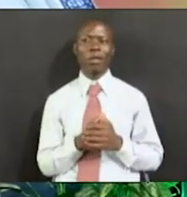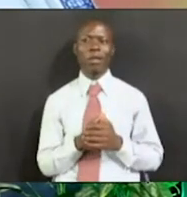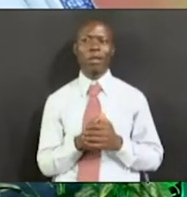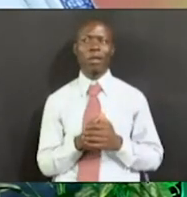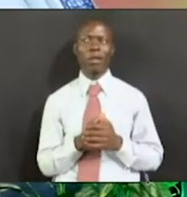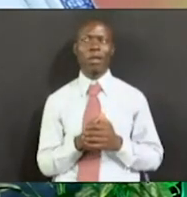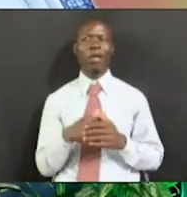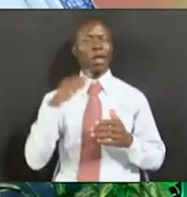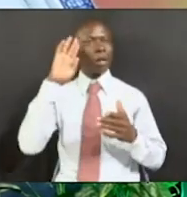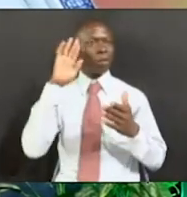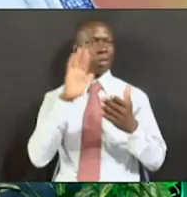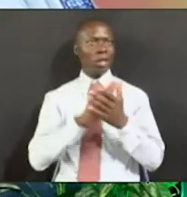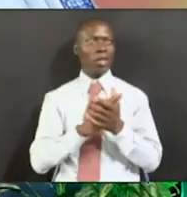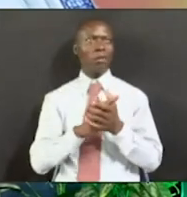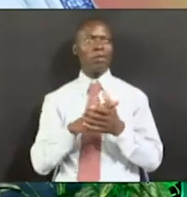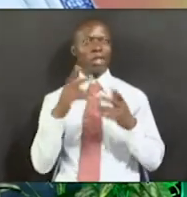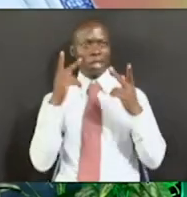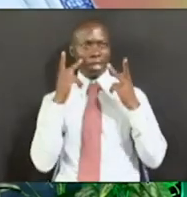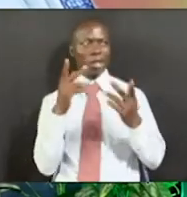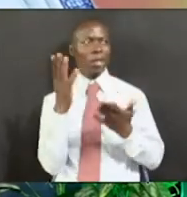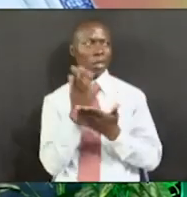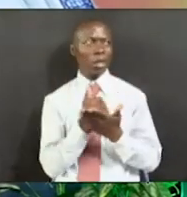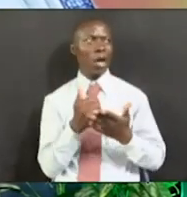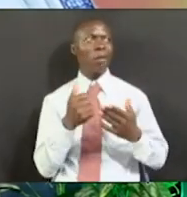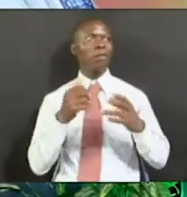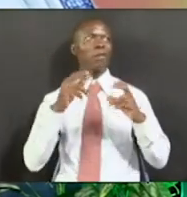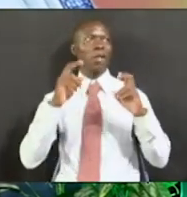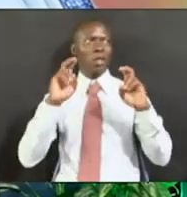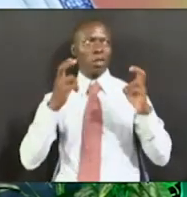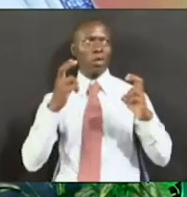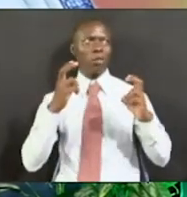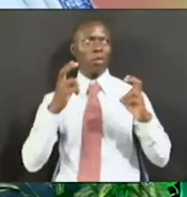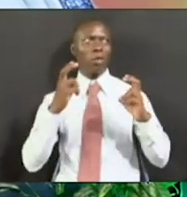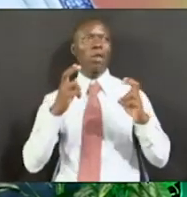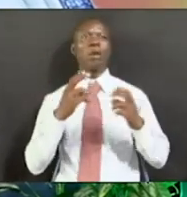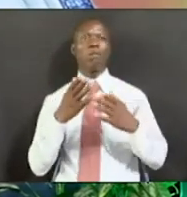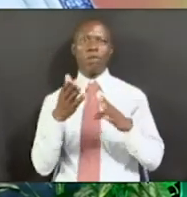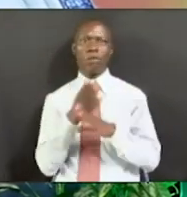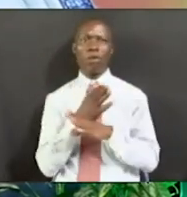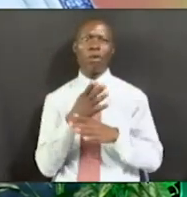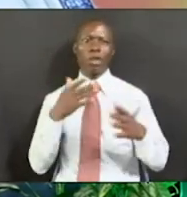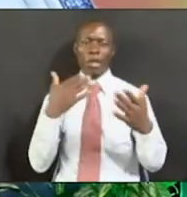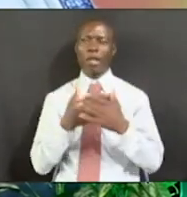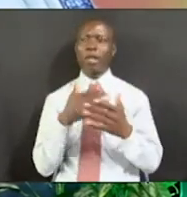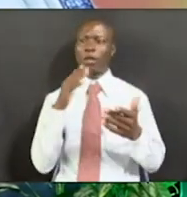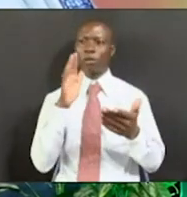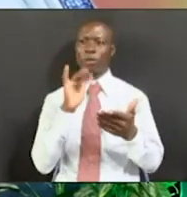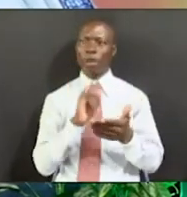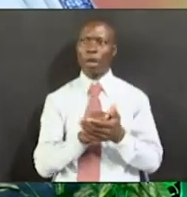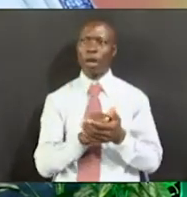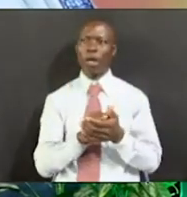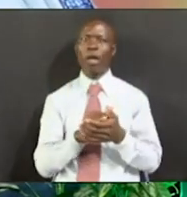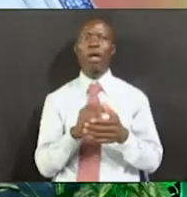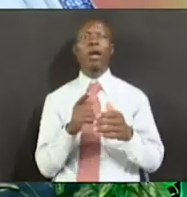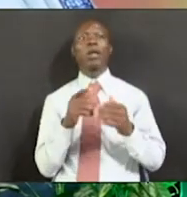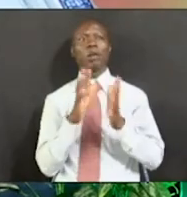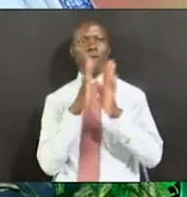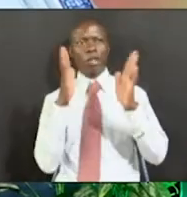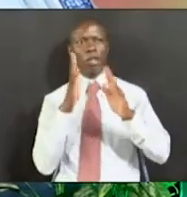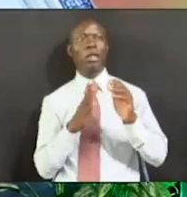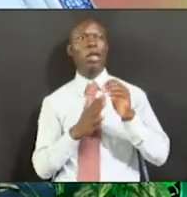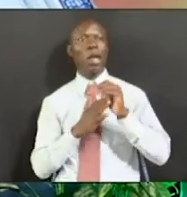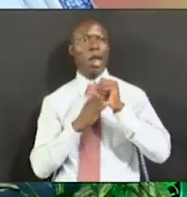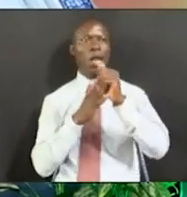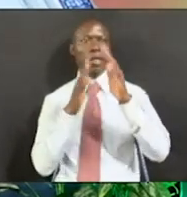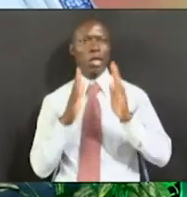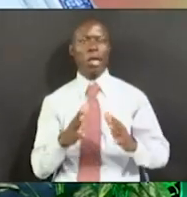I believe you've seen the sermon title, but before we get into that, allow me to appreciate the leadership of this church for